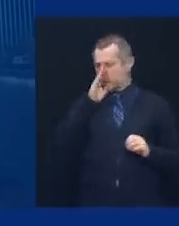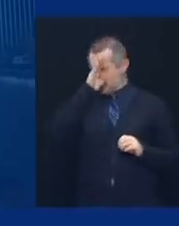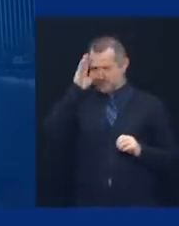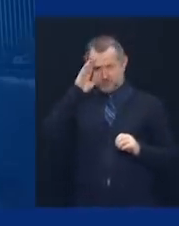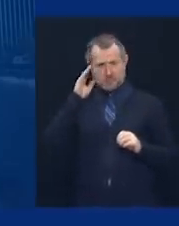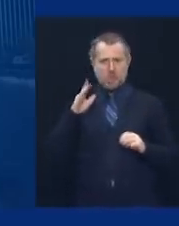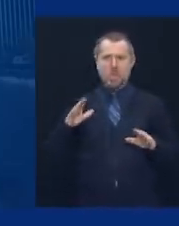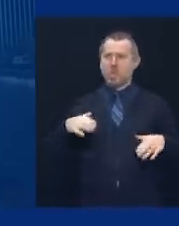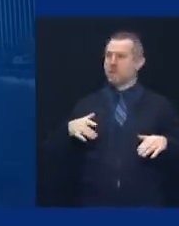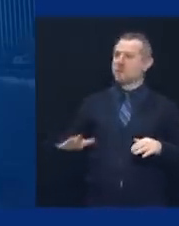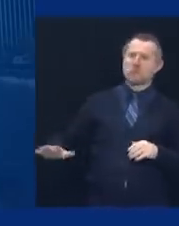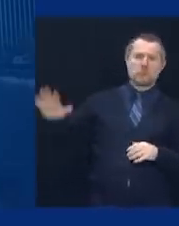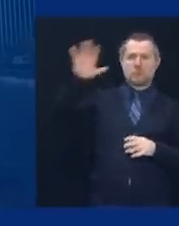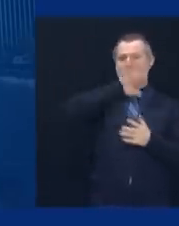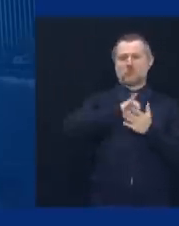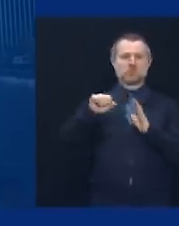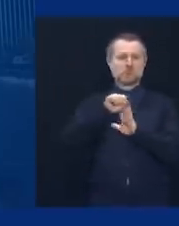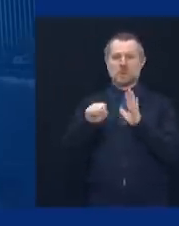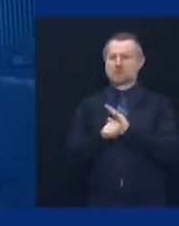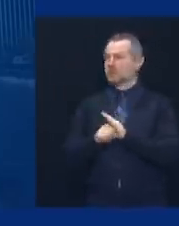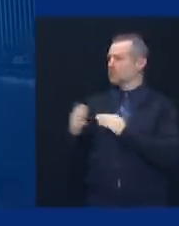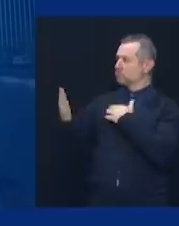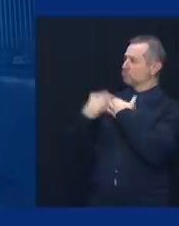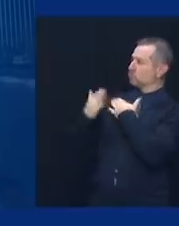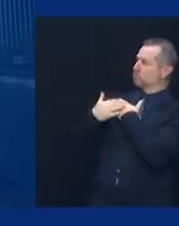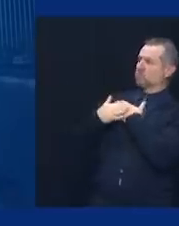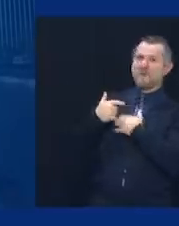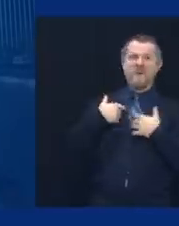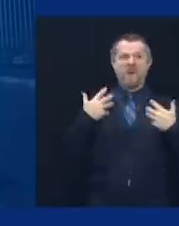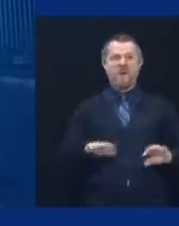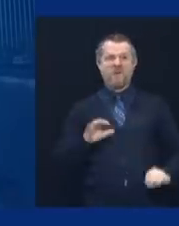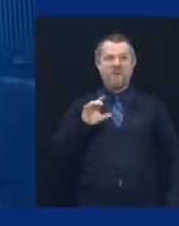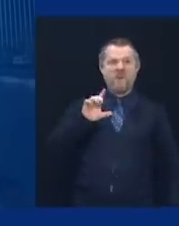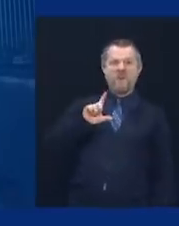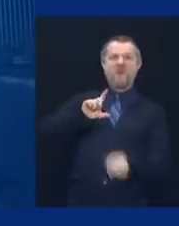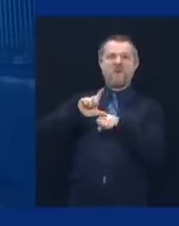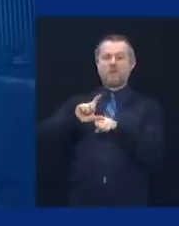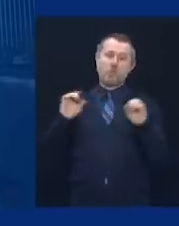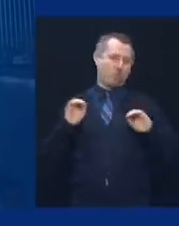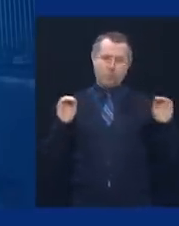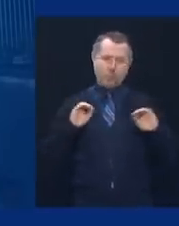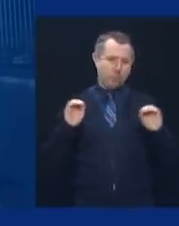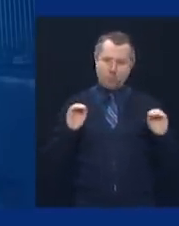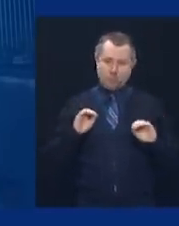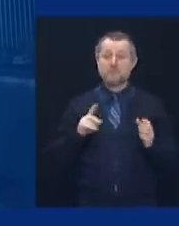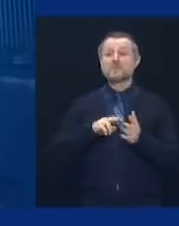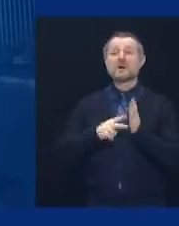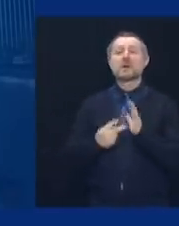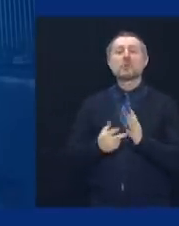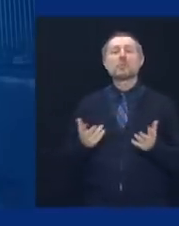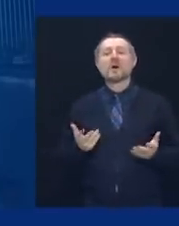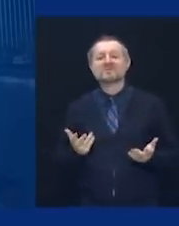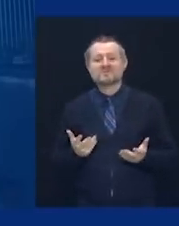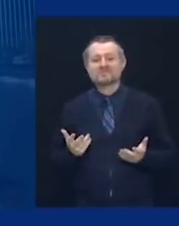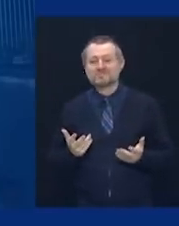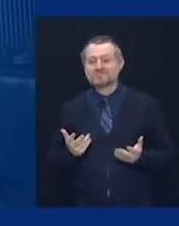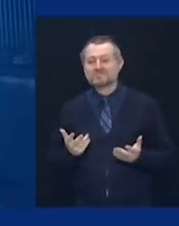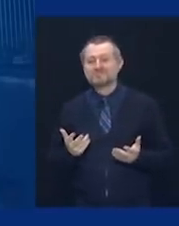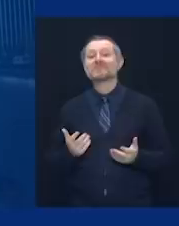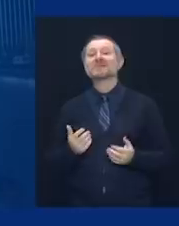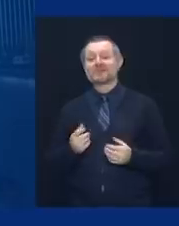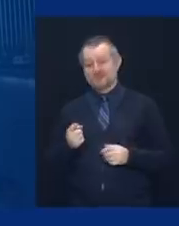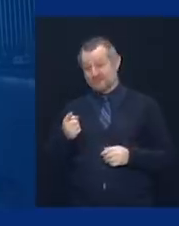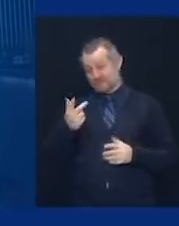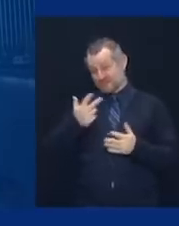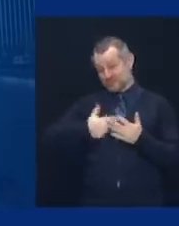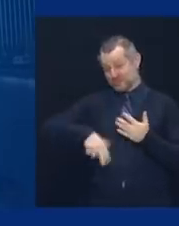3-week notice. No hospital in the state. Which means what? 3 weeks from today